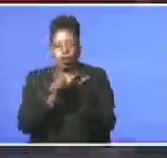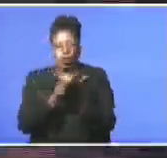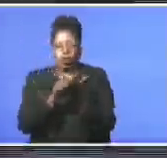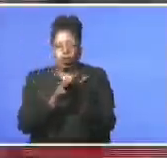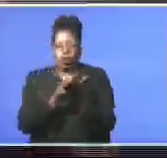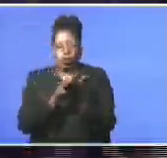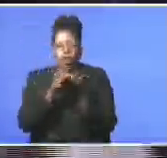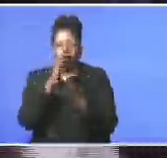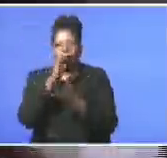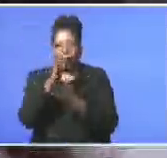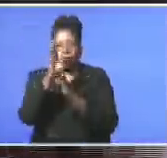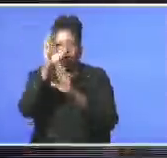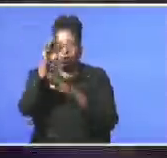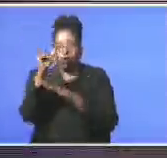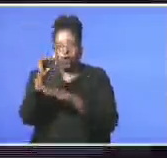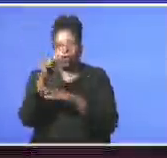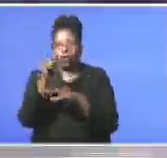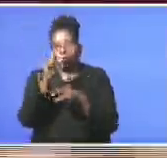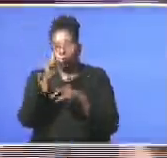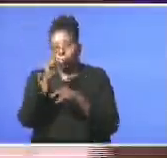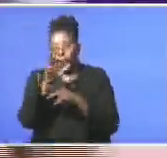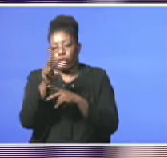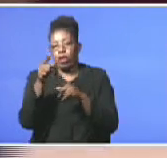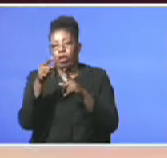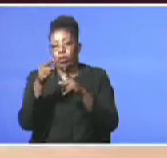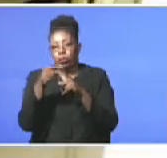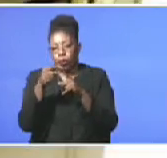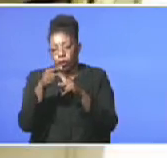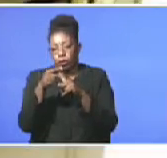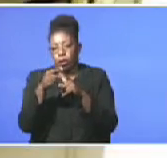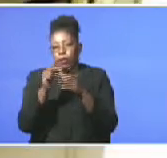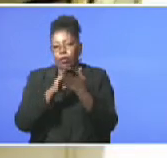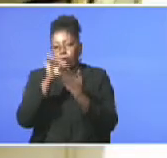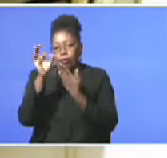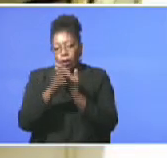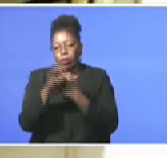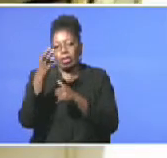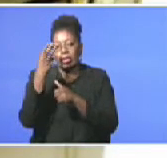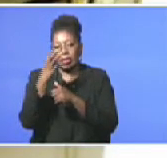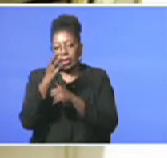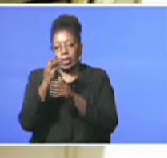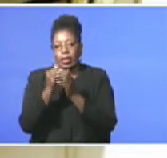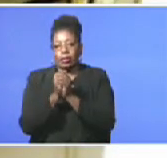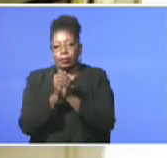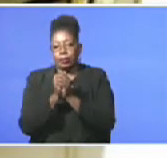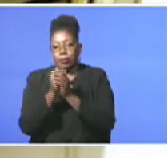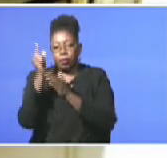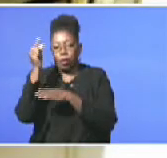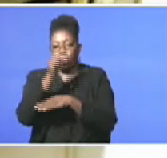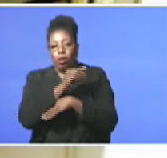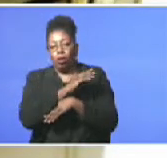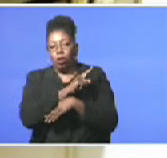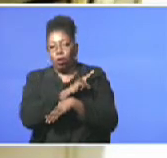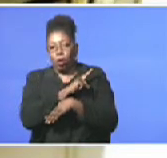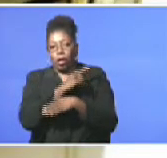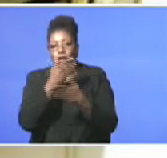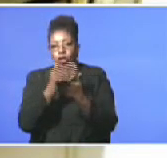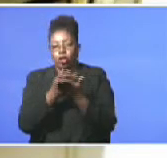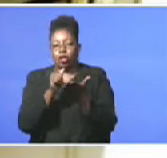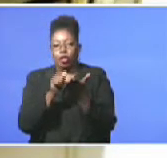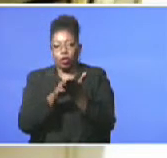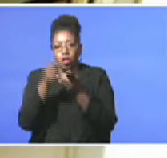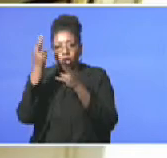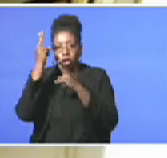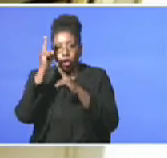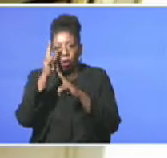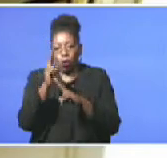All-Star Weekend in Charlotte on February 16th. Former player Osmond Goose Lockhart also with some good news. He will be honored